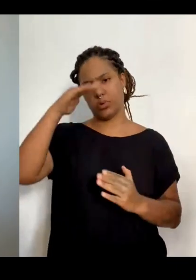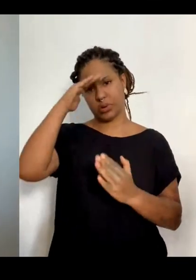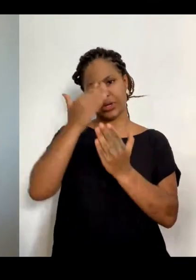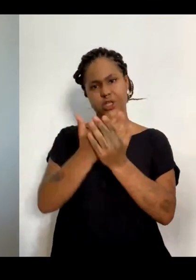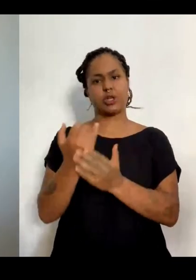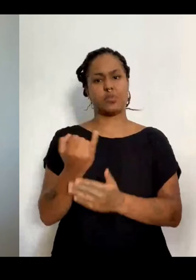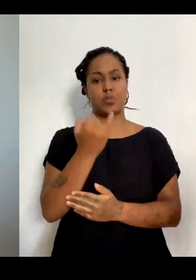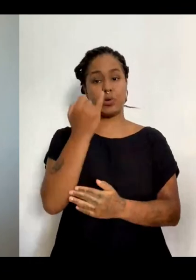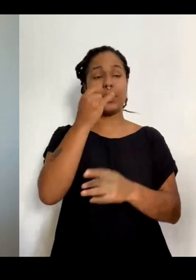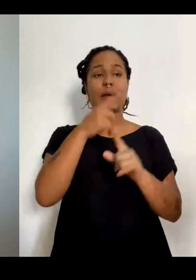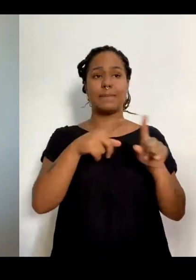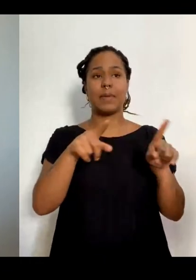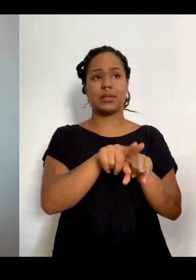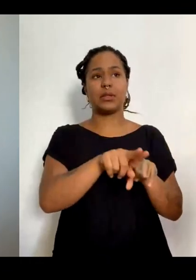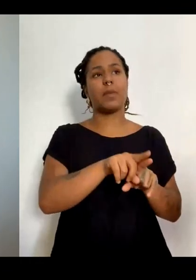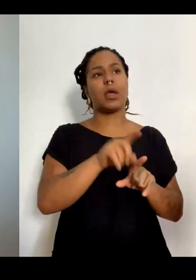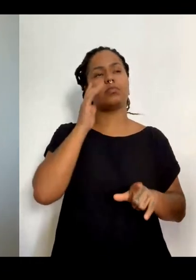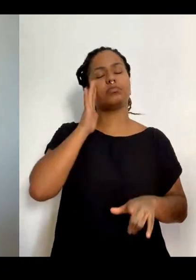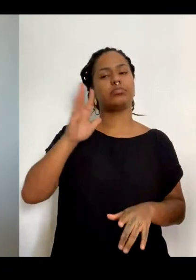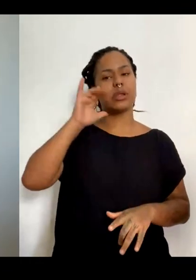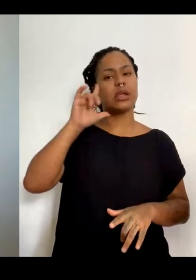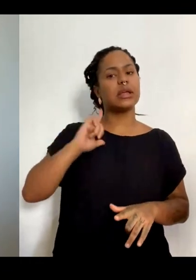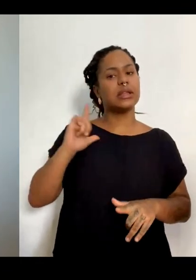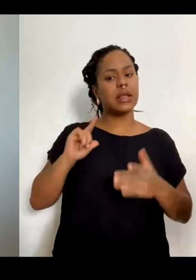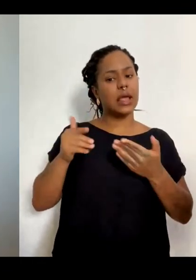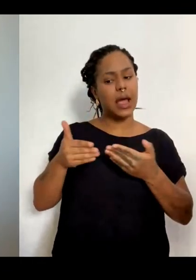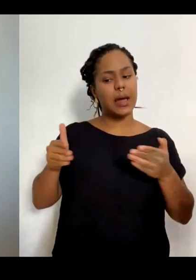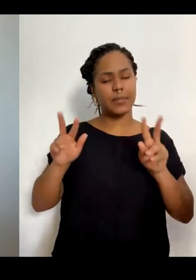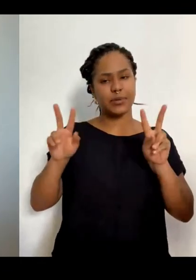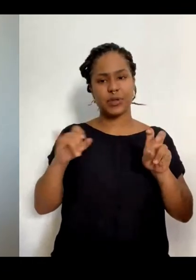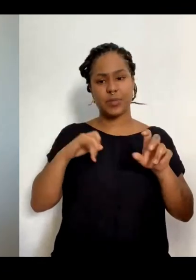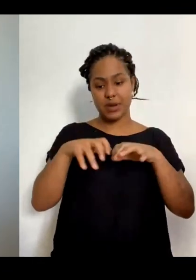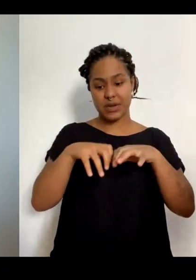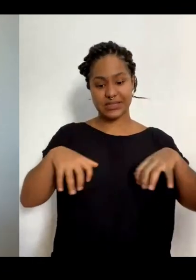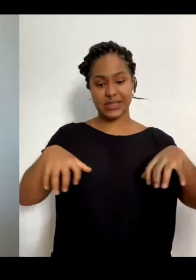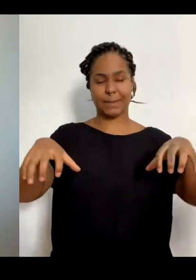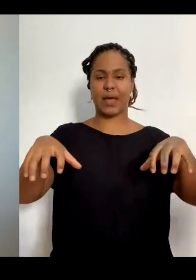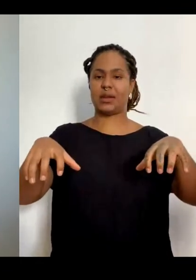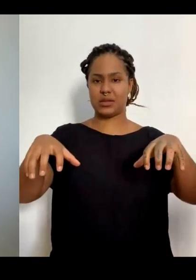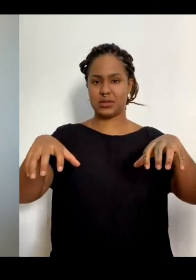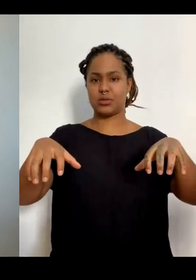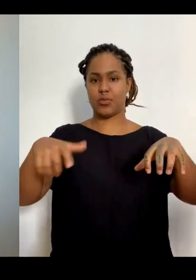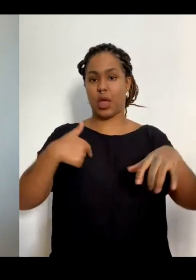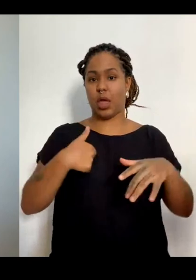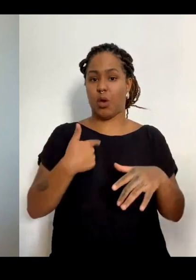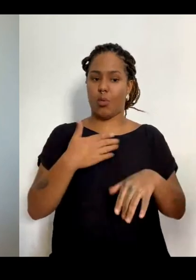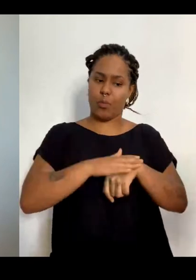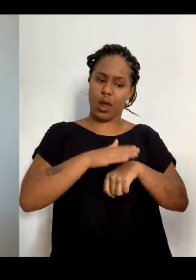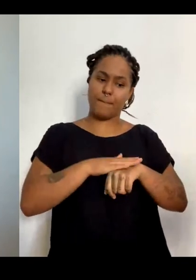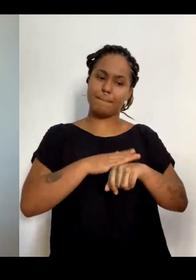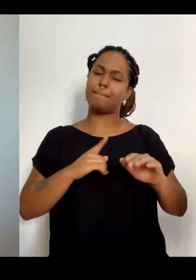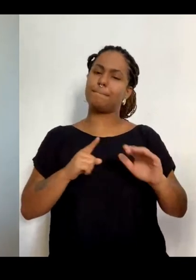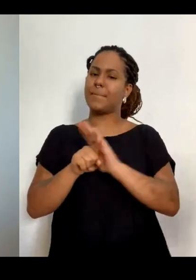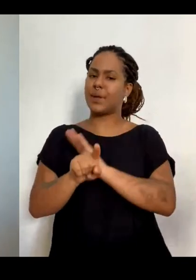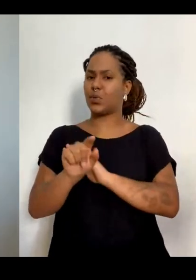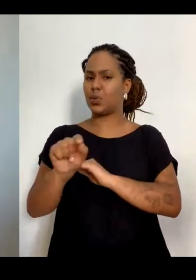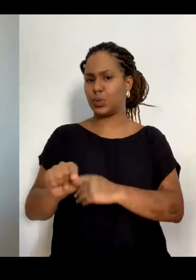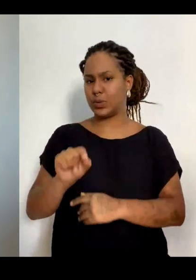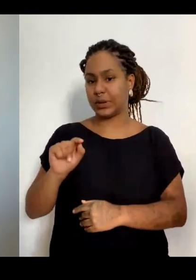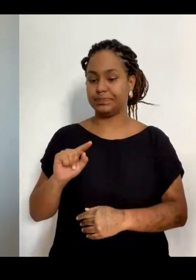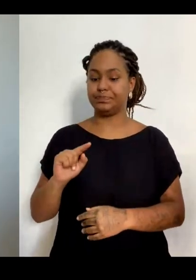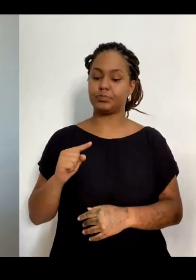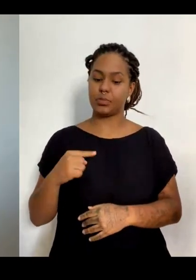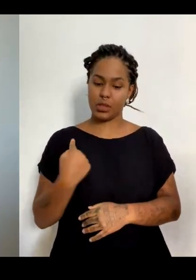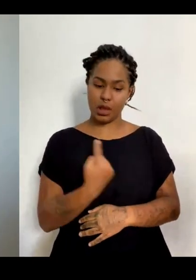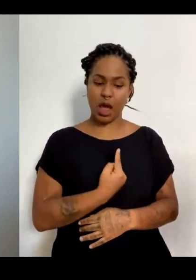of certain separations and what I'm grappling with is really this question as of how can we account for differences that exist